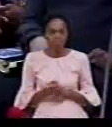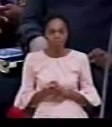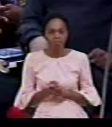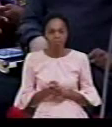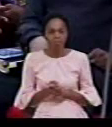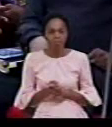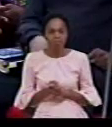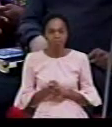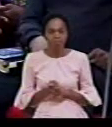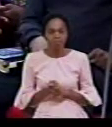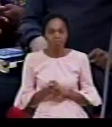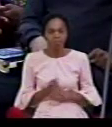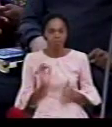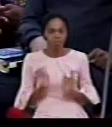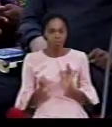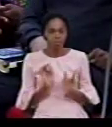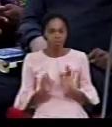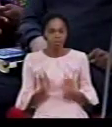Online.